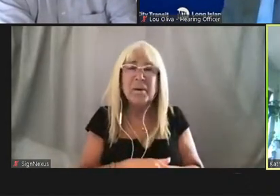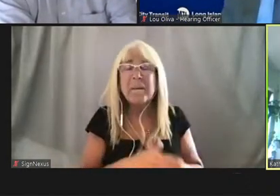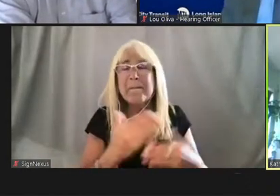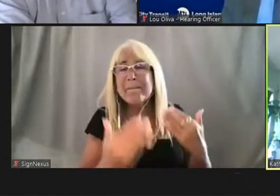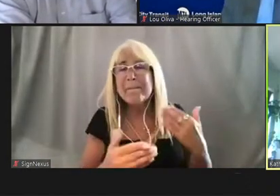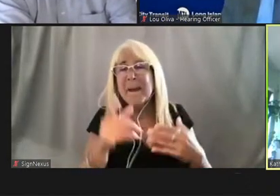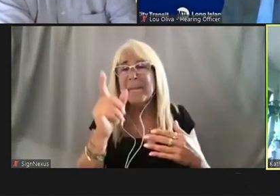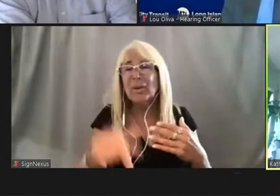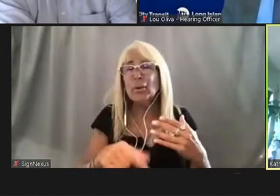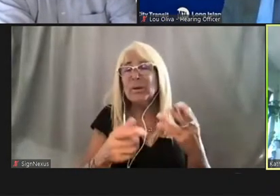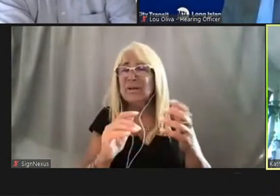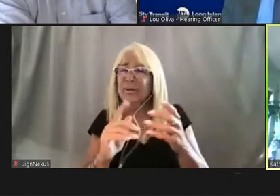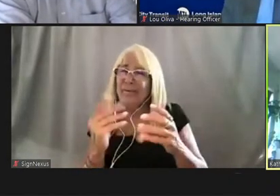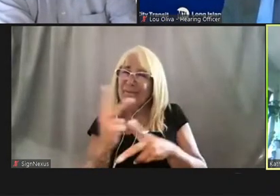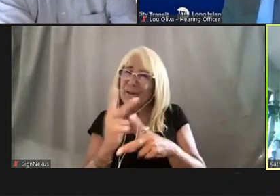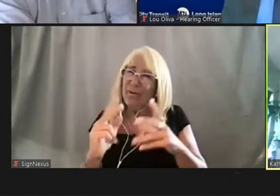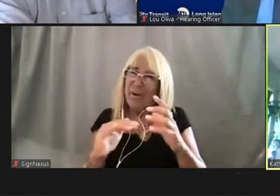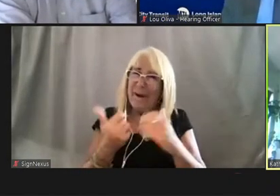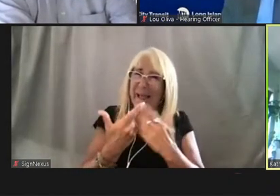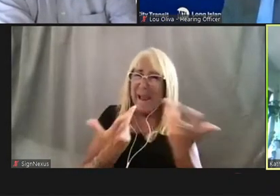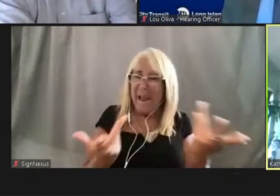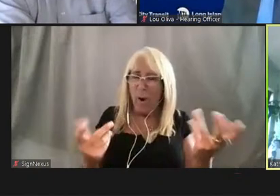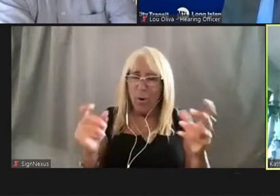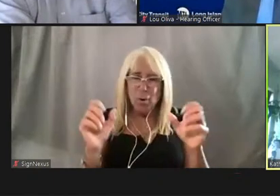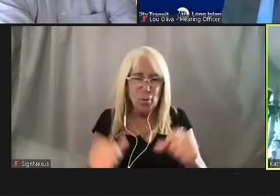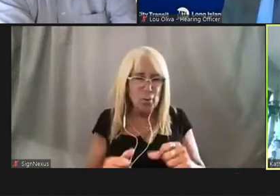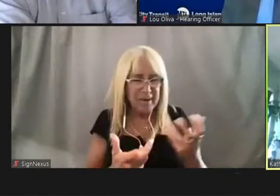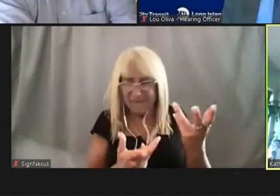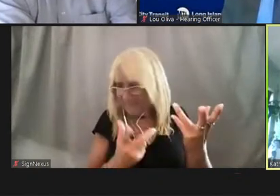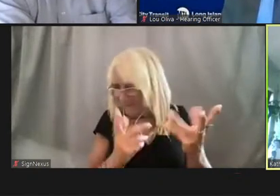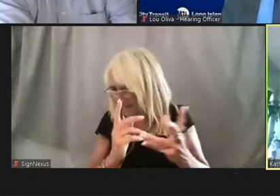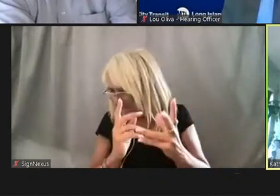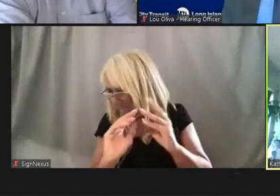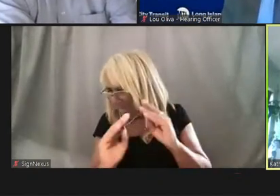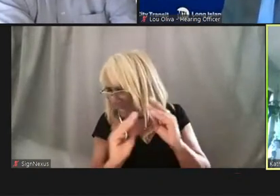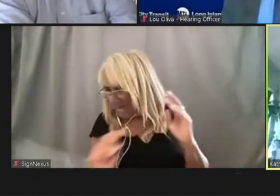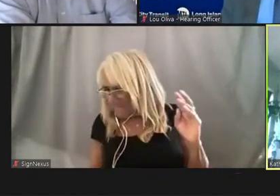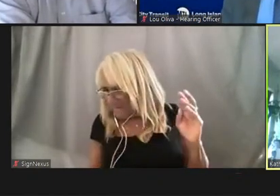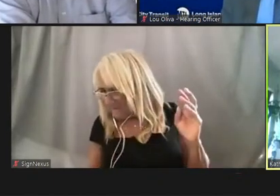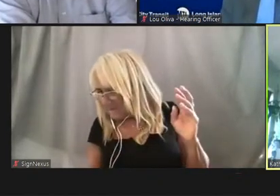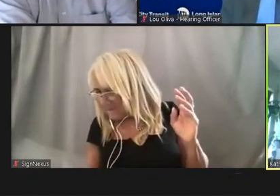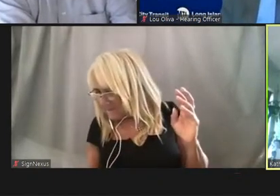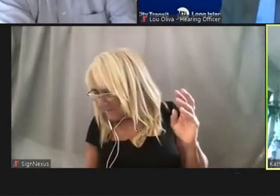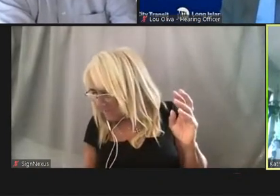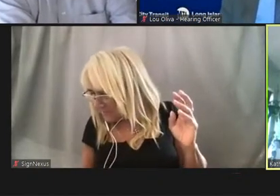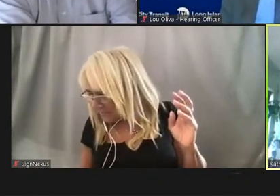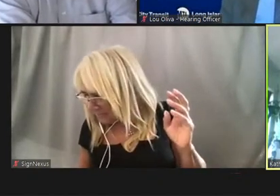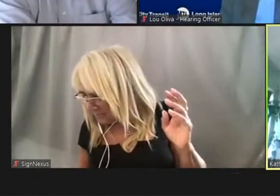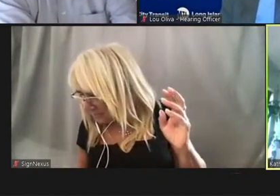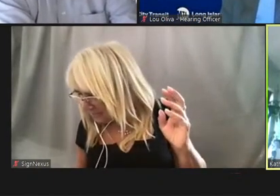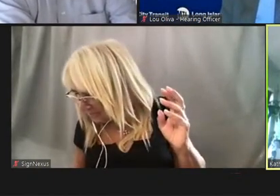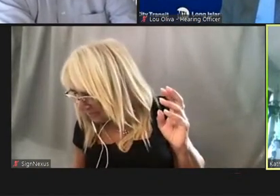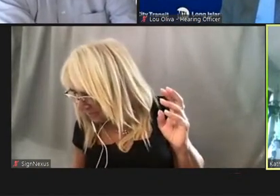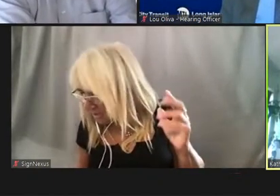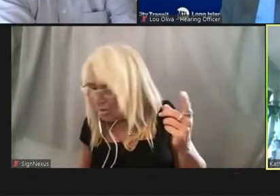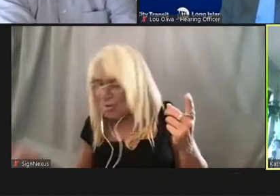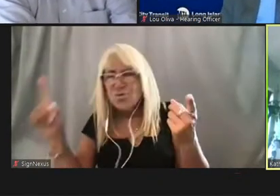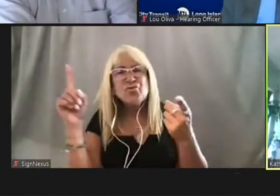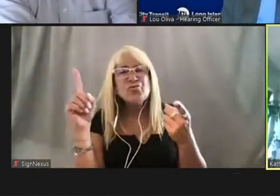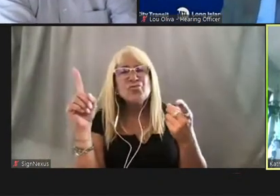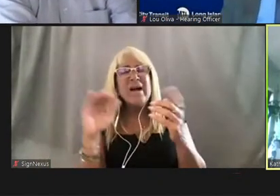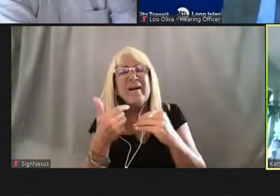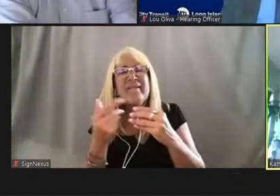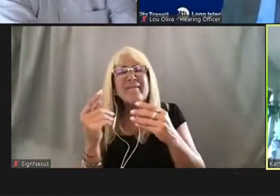mitigate that maybe you should look at covering the FDR Drive and stopping that pollution because